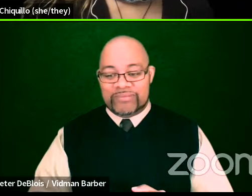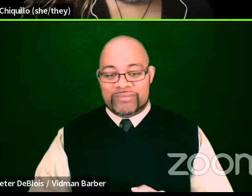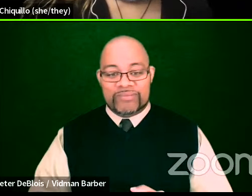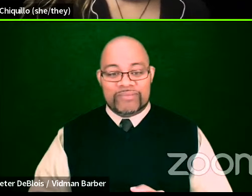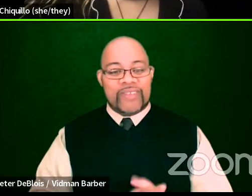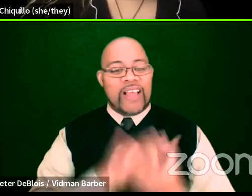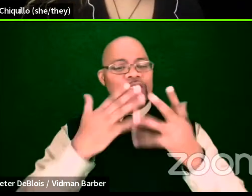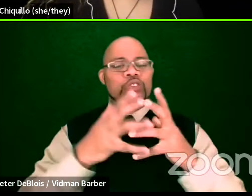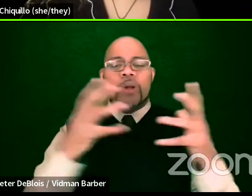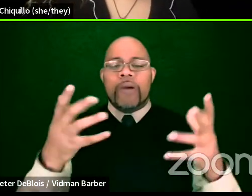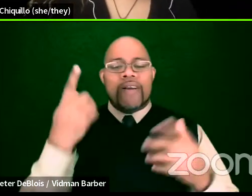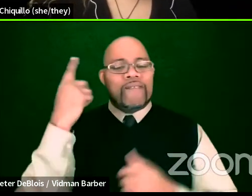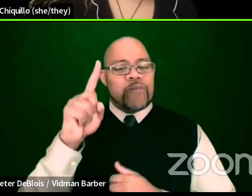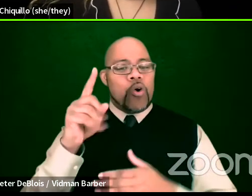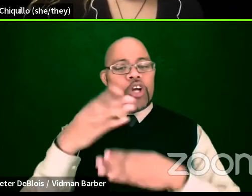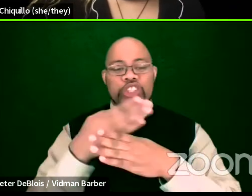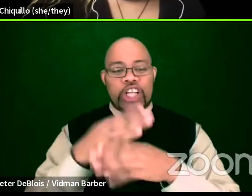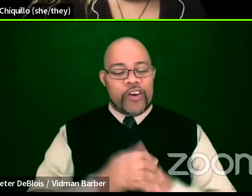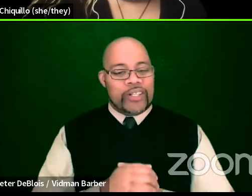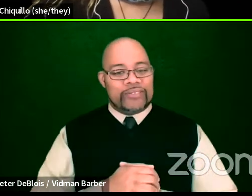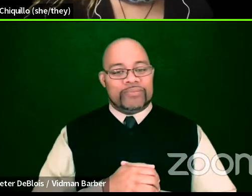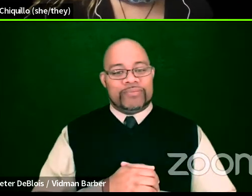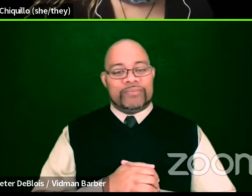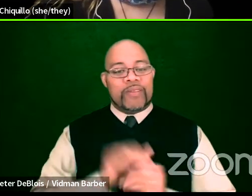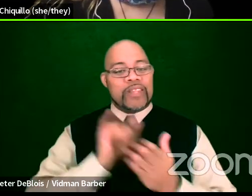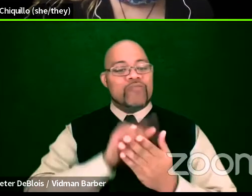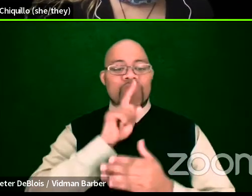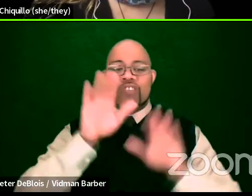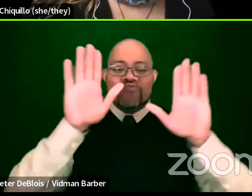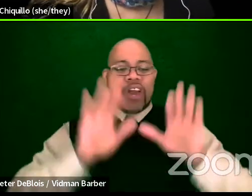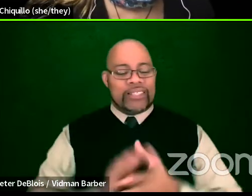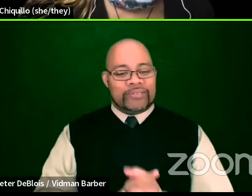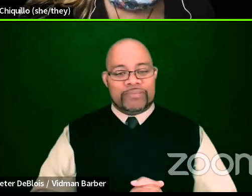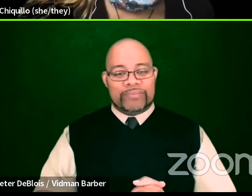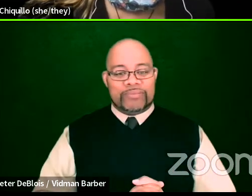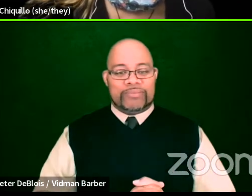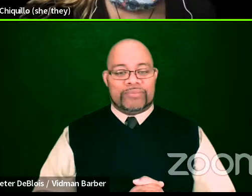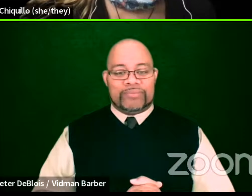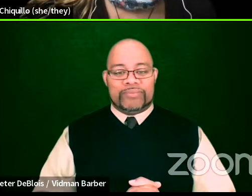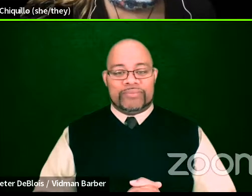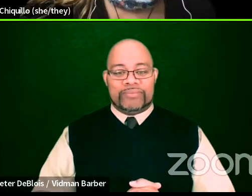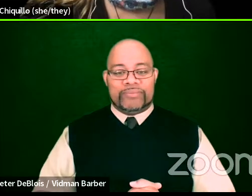thank you so much for sharing. That was really great.